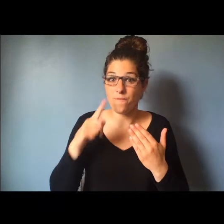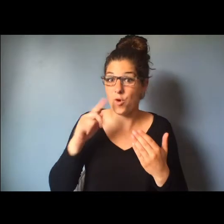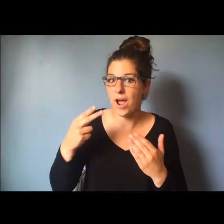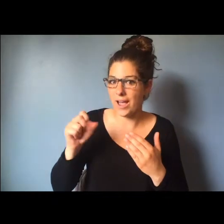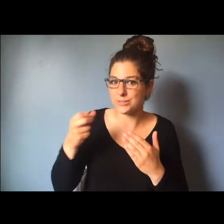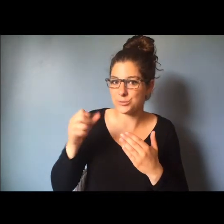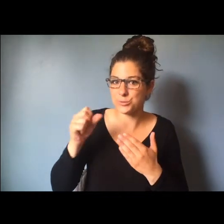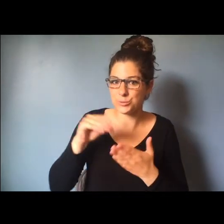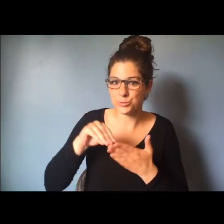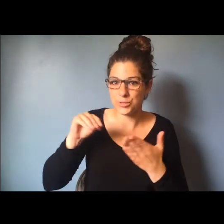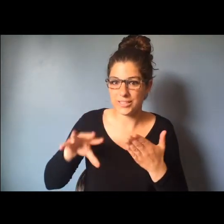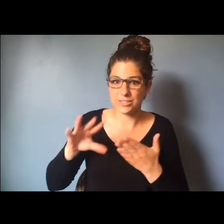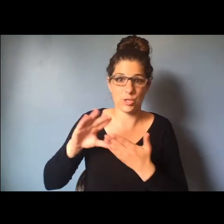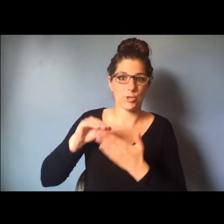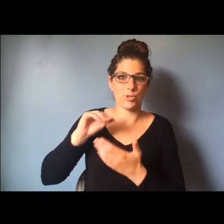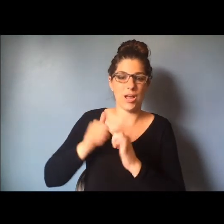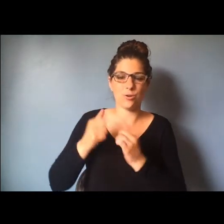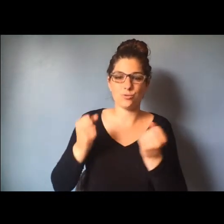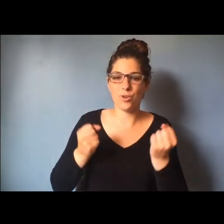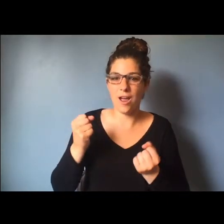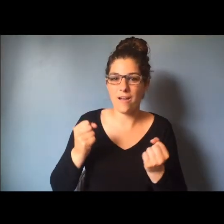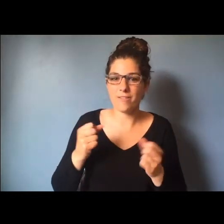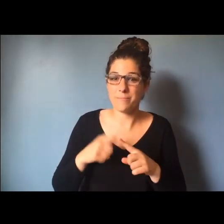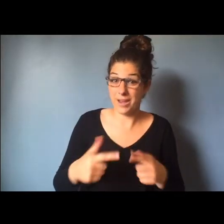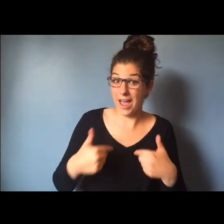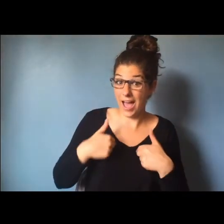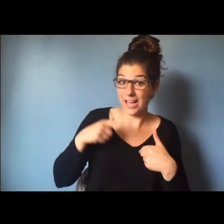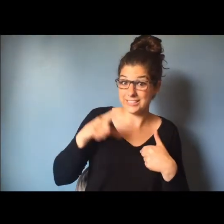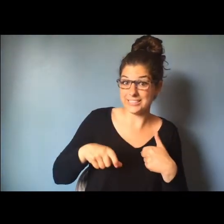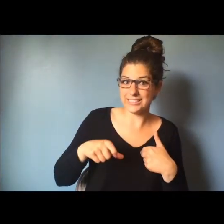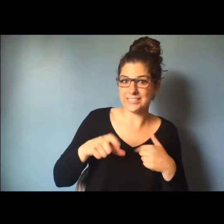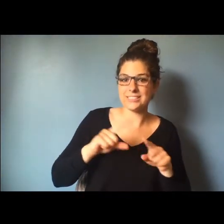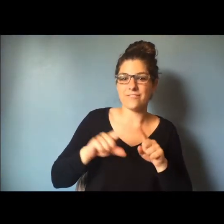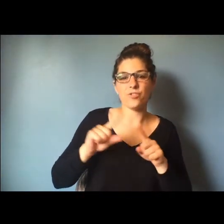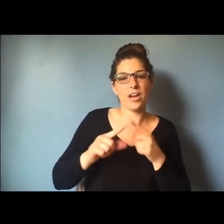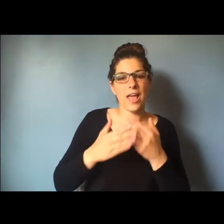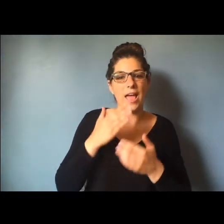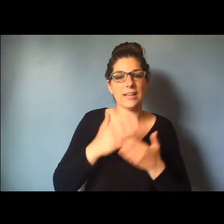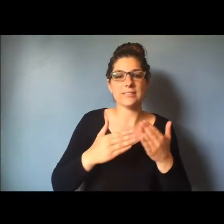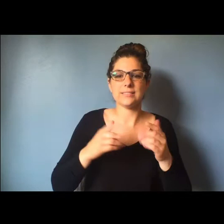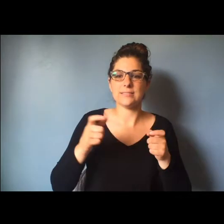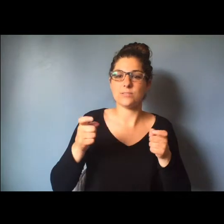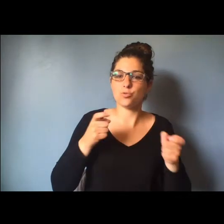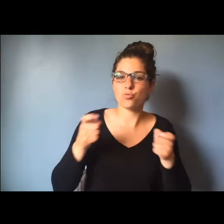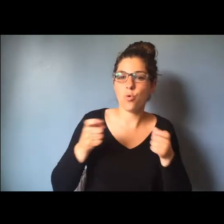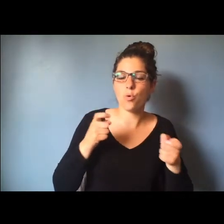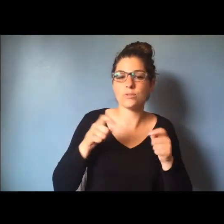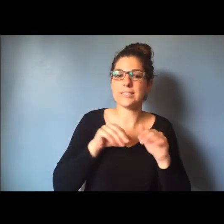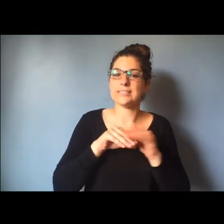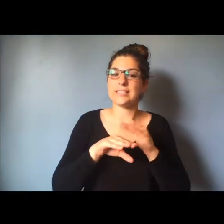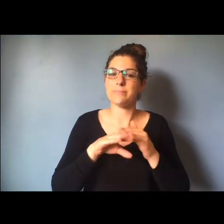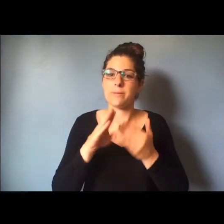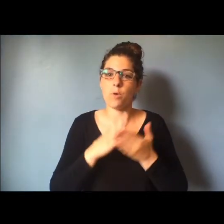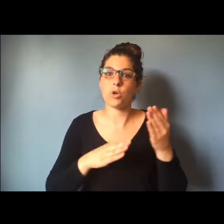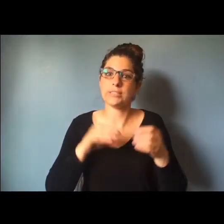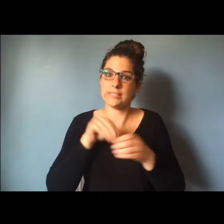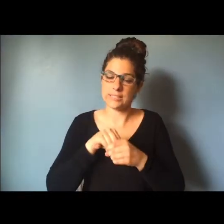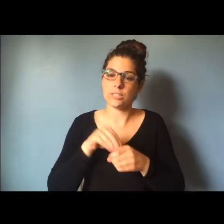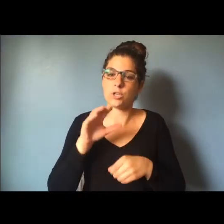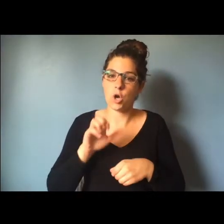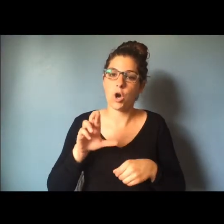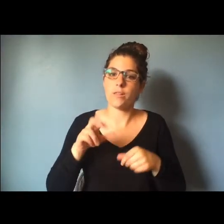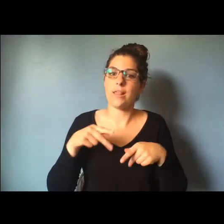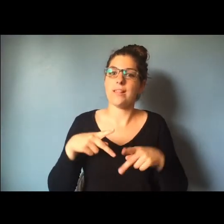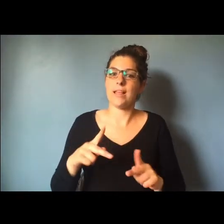school students in order to learn how to drive. But I need certain hand controls and I need certain accessibility aspects in the car that